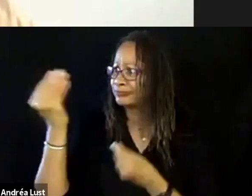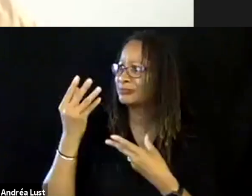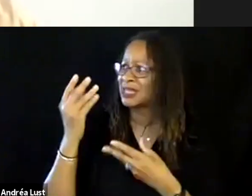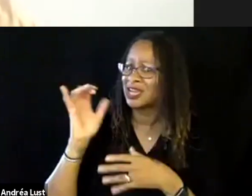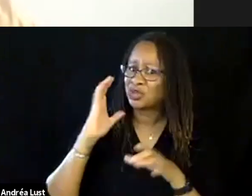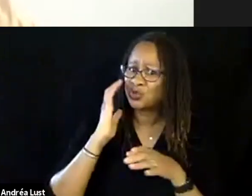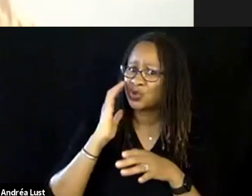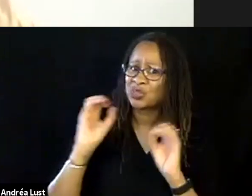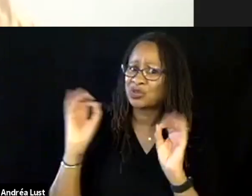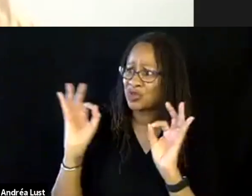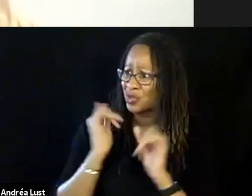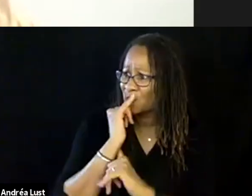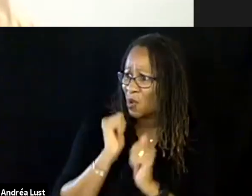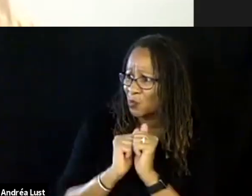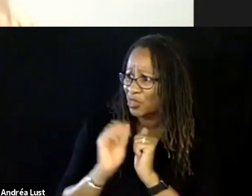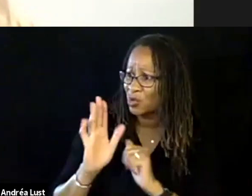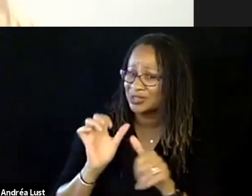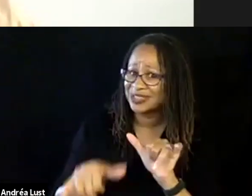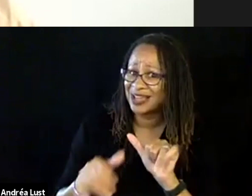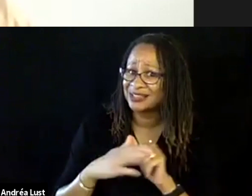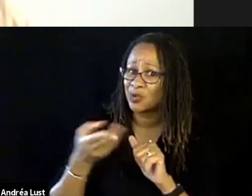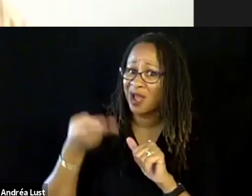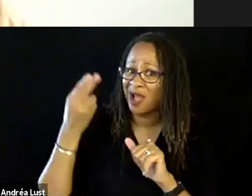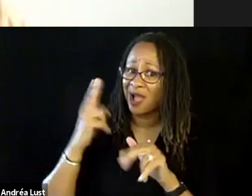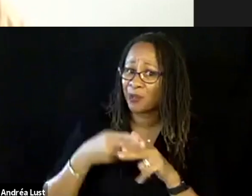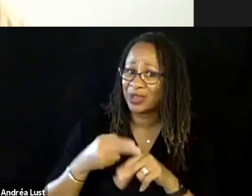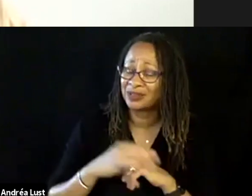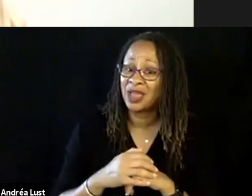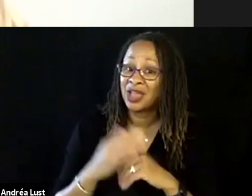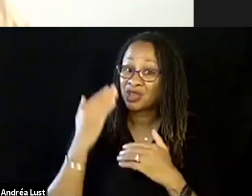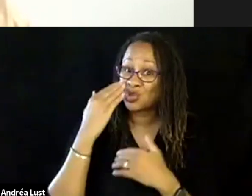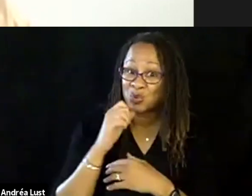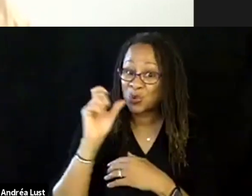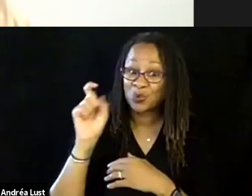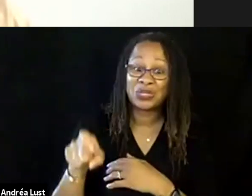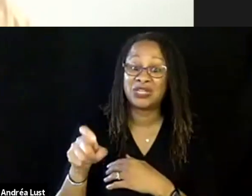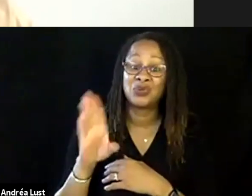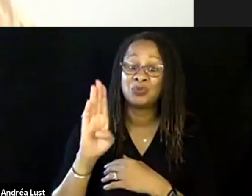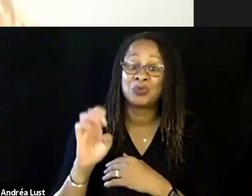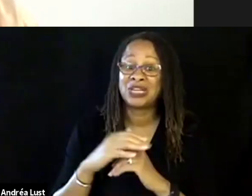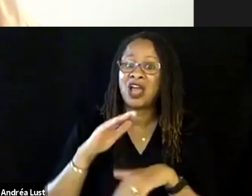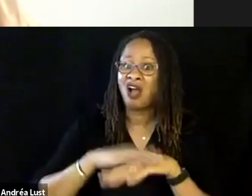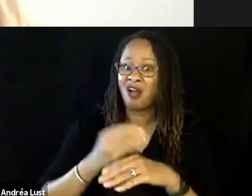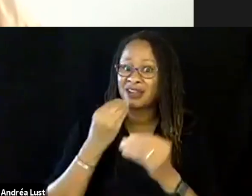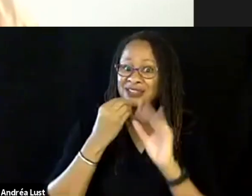know that there's nothing wrong with being higher weight? Did you know that you don't have to be on a diet? Did you know that